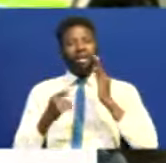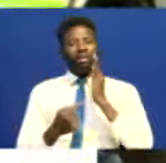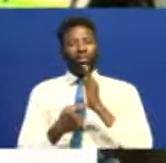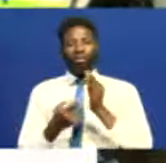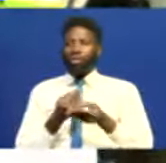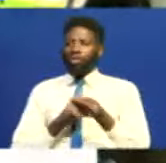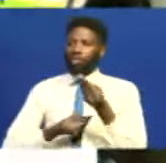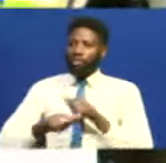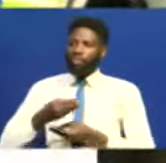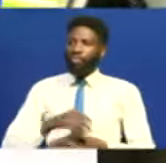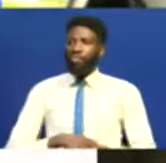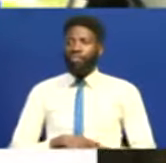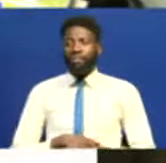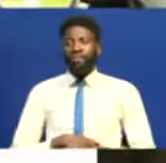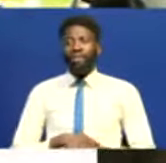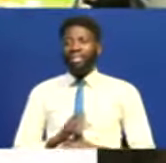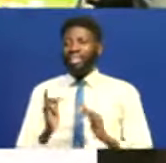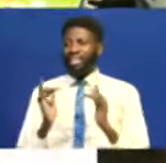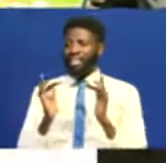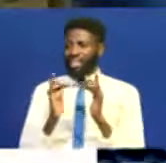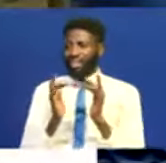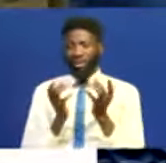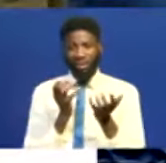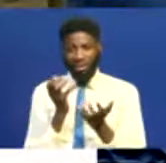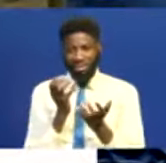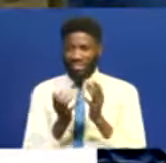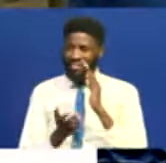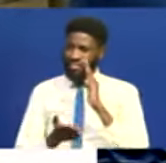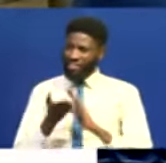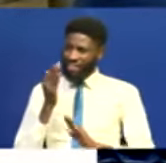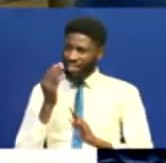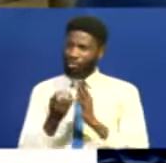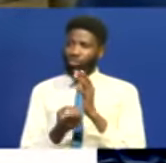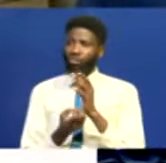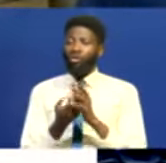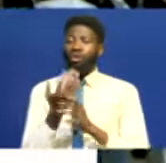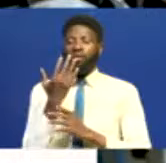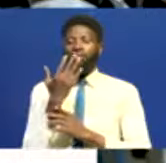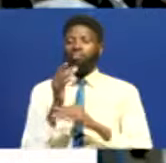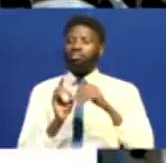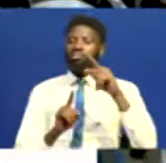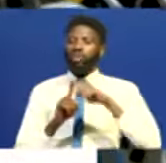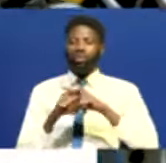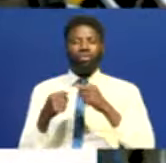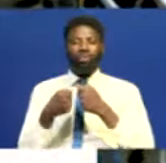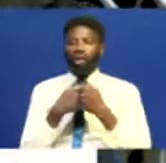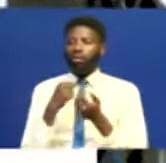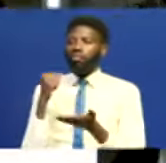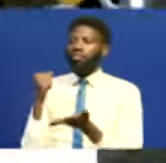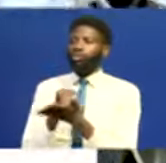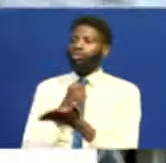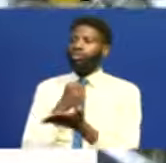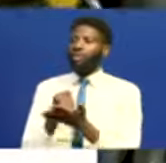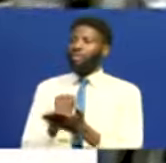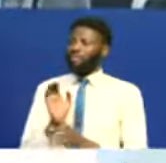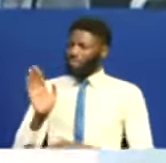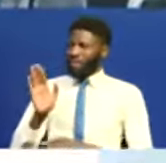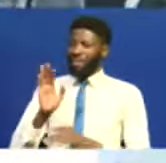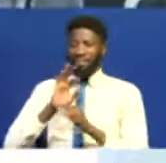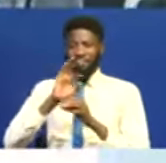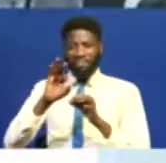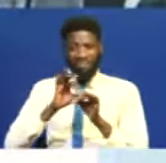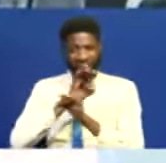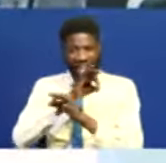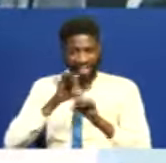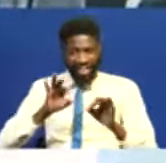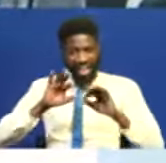The rapid growth of e-commerce has posed a new challenge in the operations of postal and logistic firms to shape how they approach package delivery. As